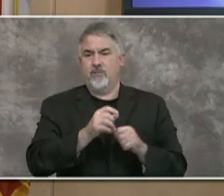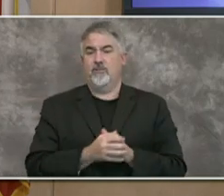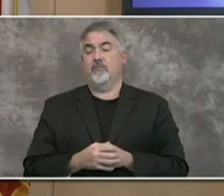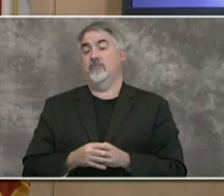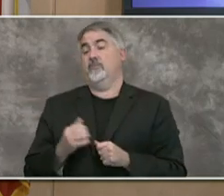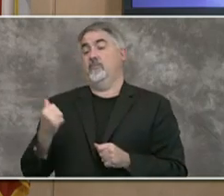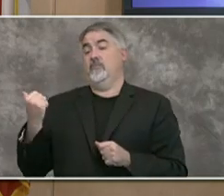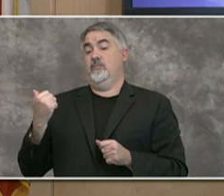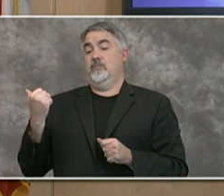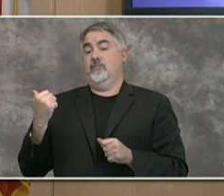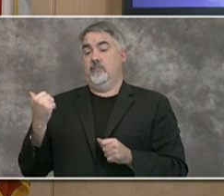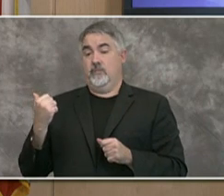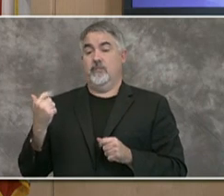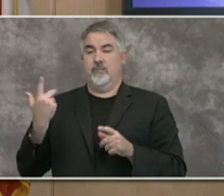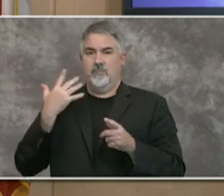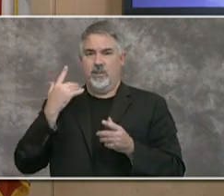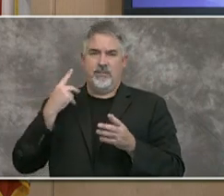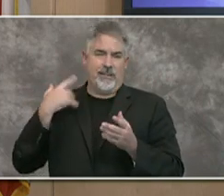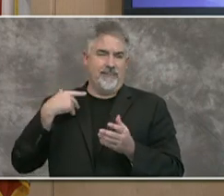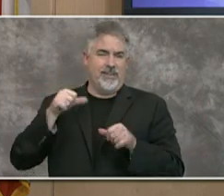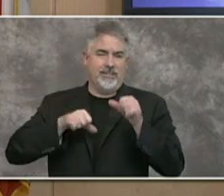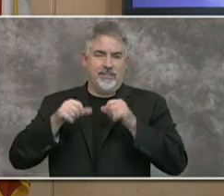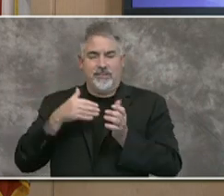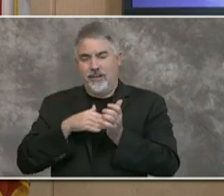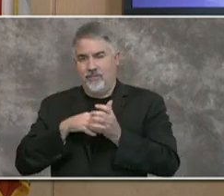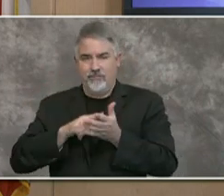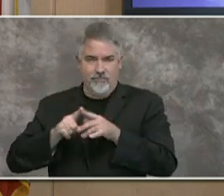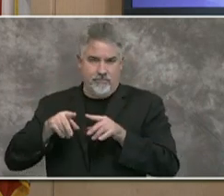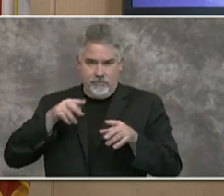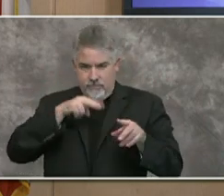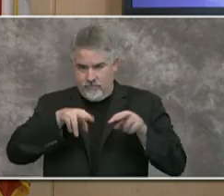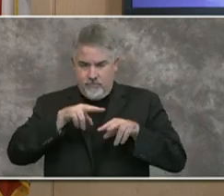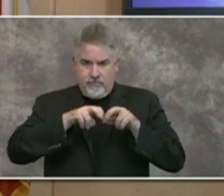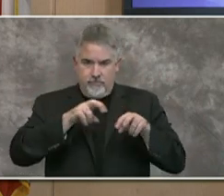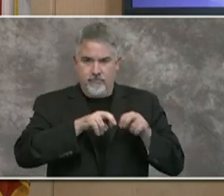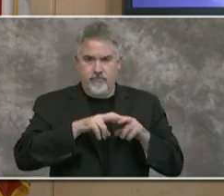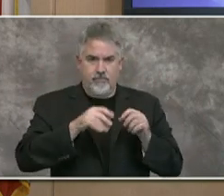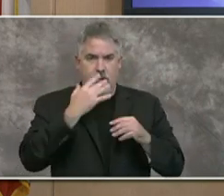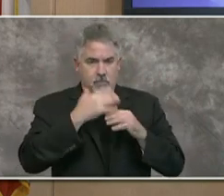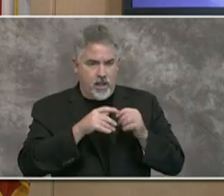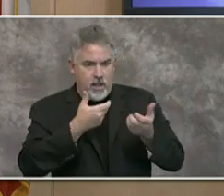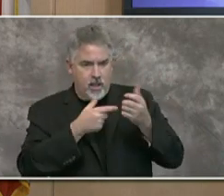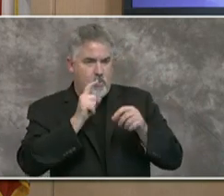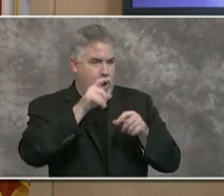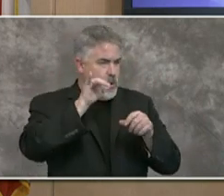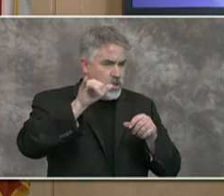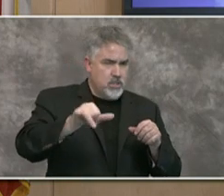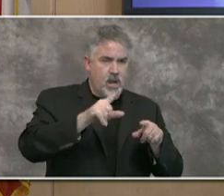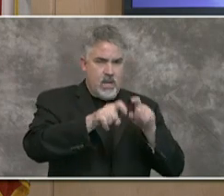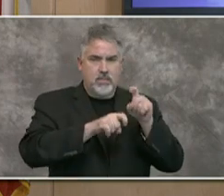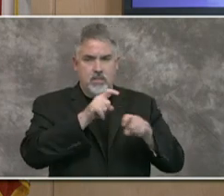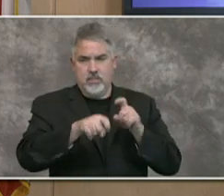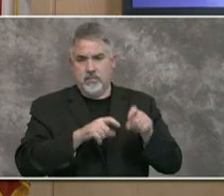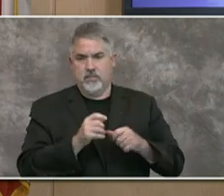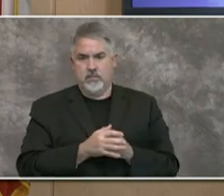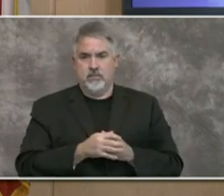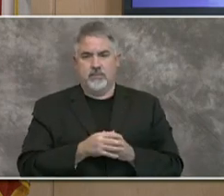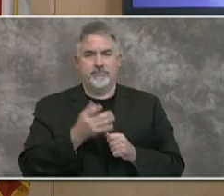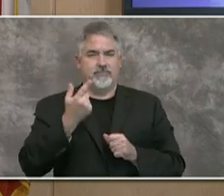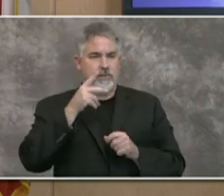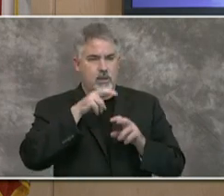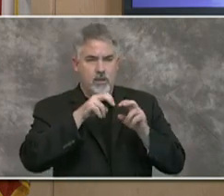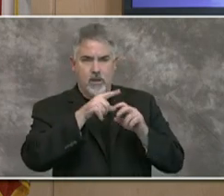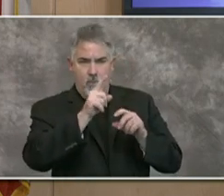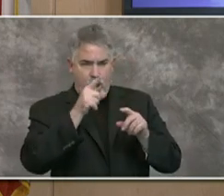cases that are identified, understanding their locations that they're coming from, and the infection control responses,